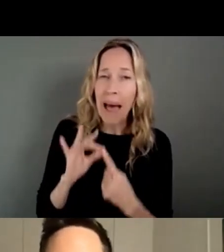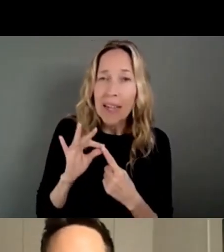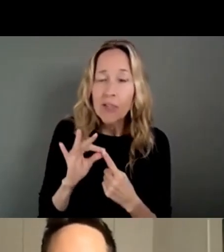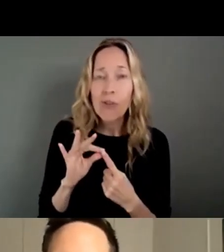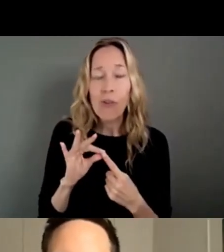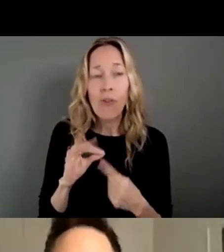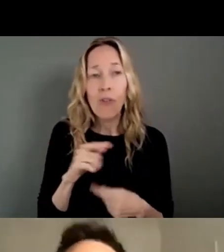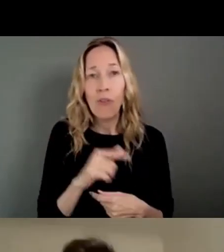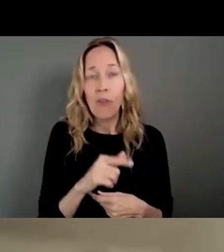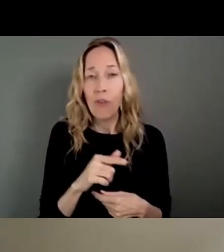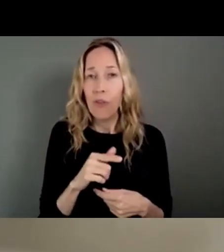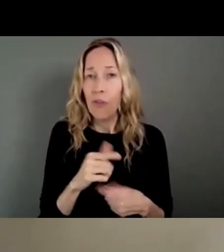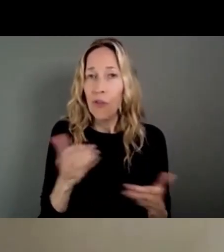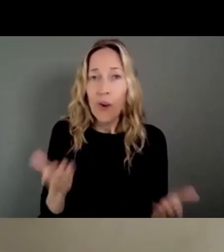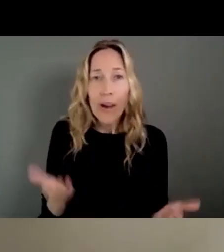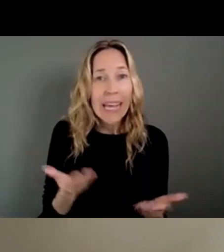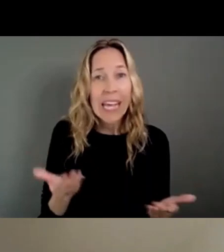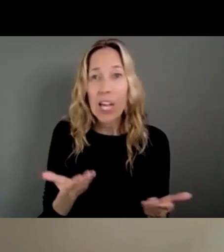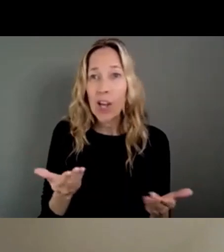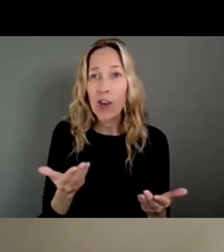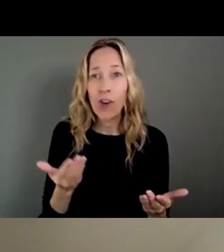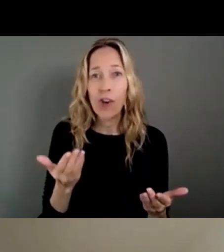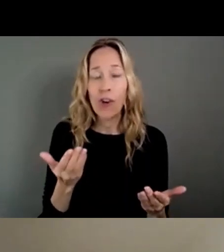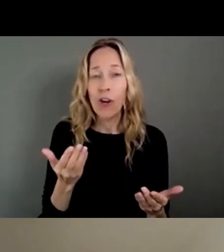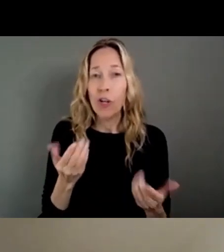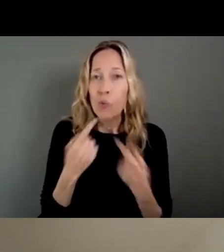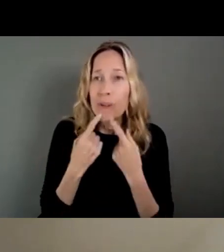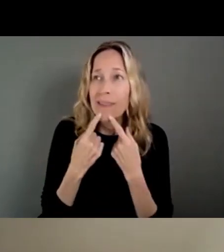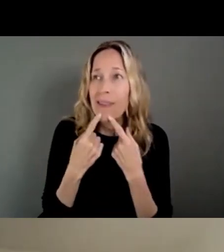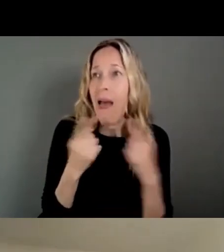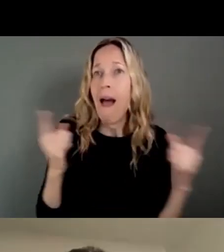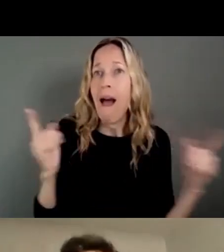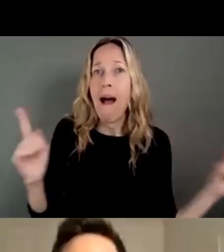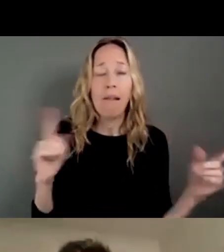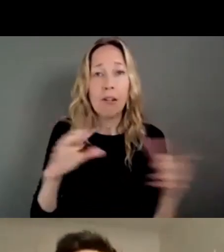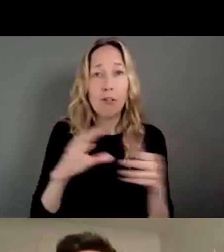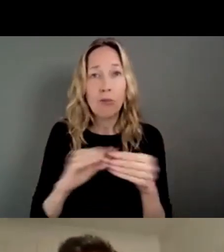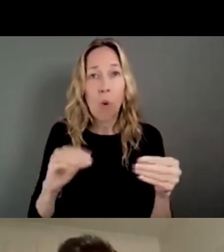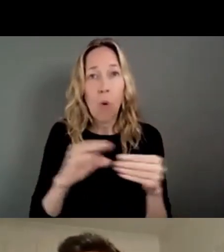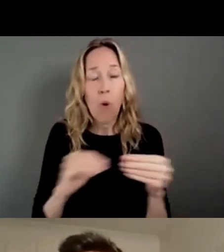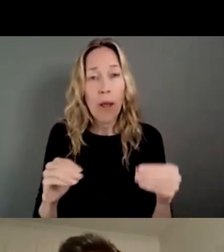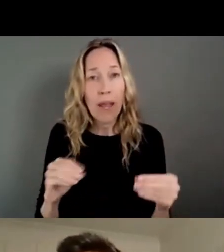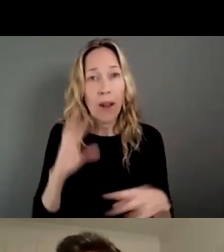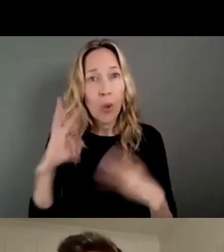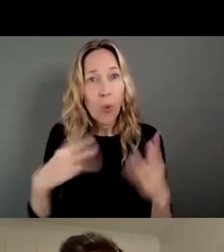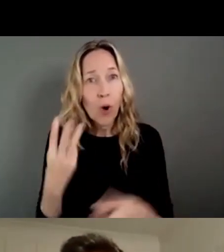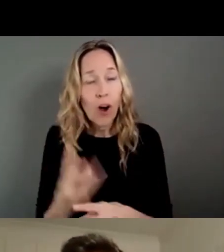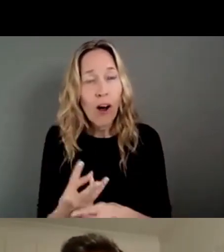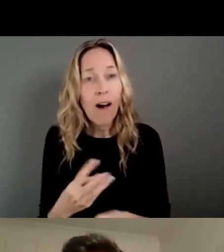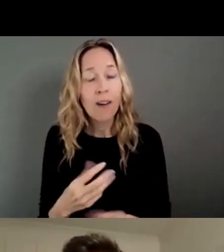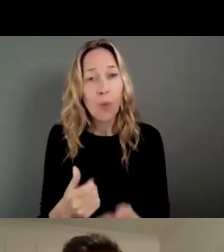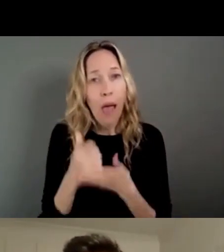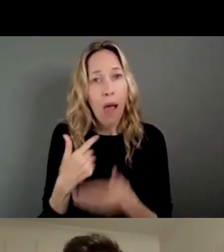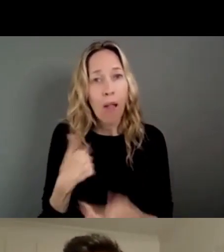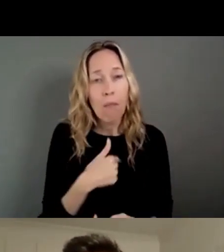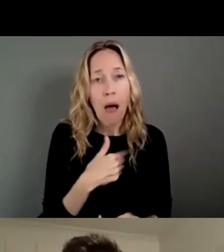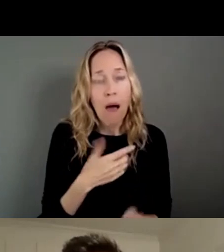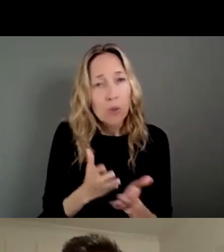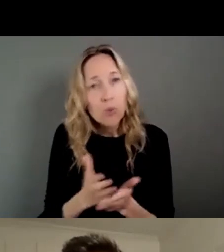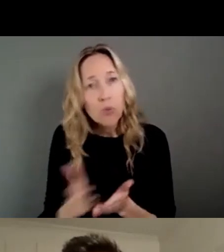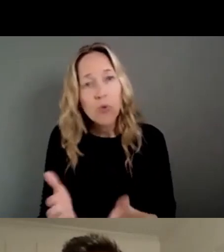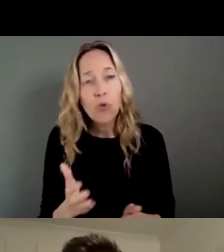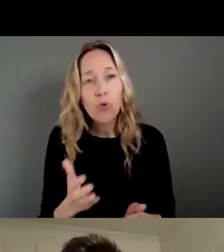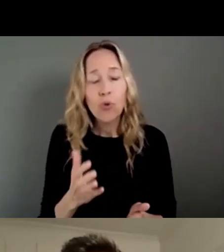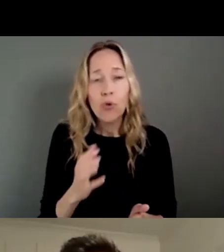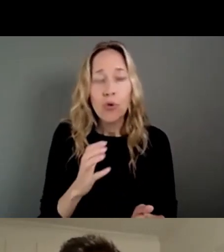the story for the rest of us. They're here to help us get through hard times, good times. And so what